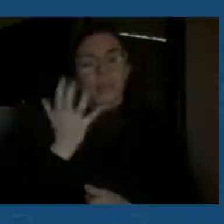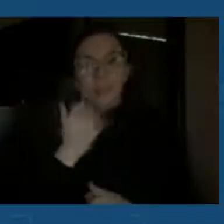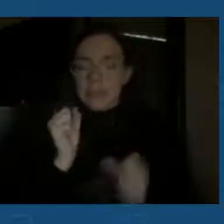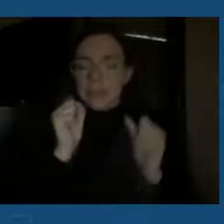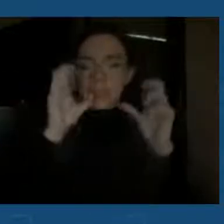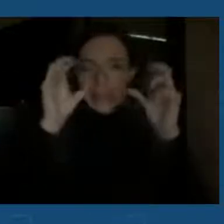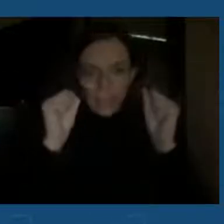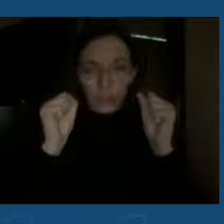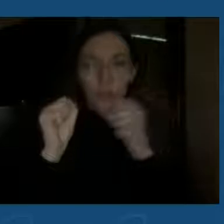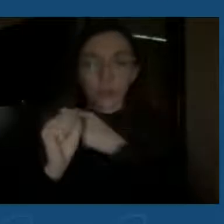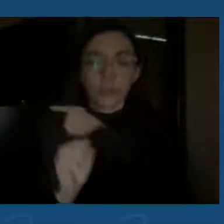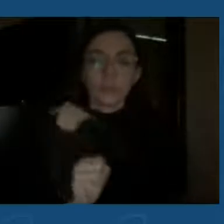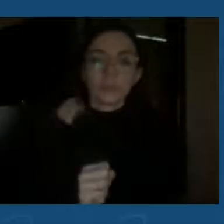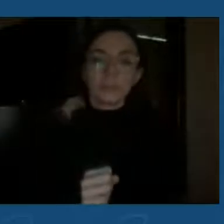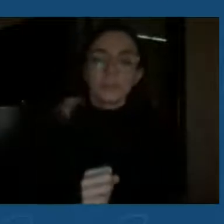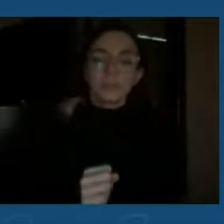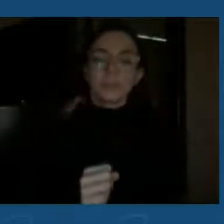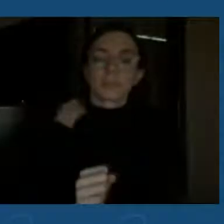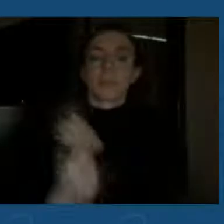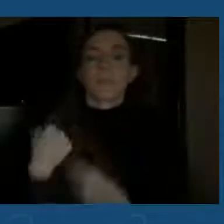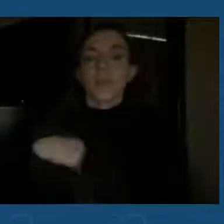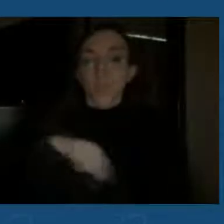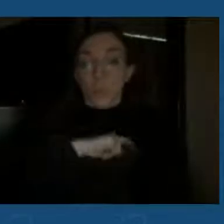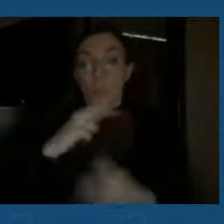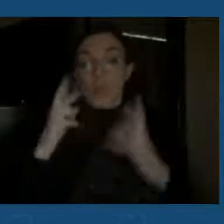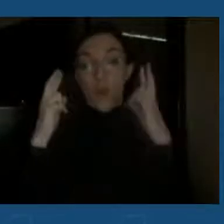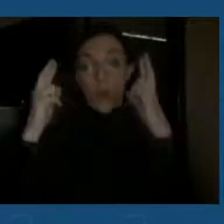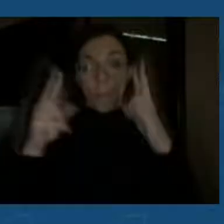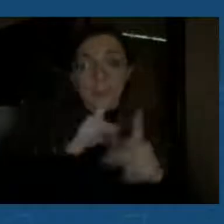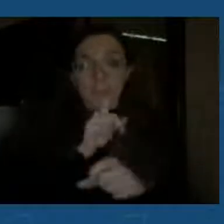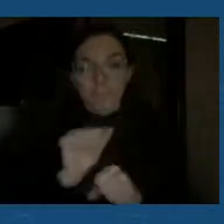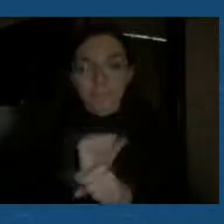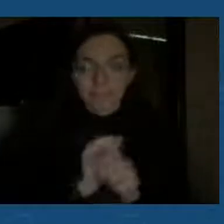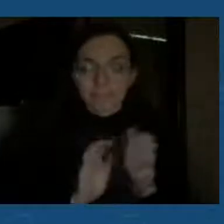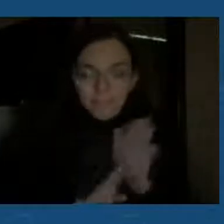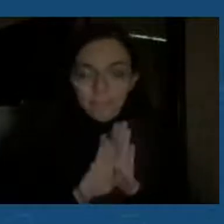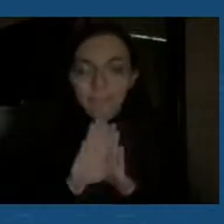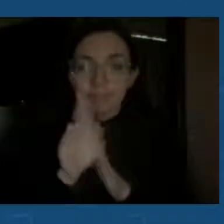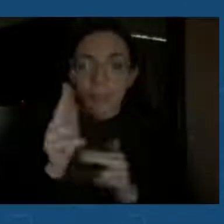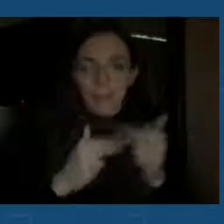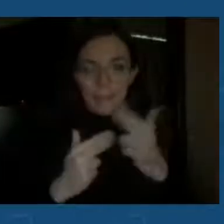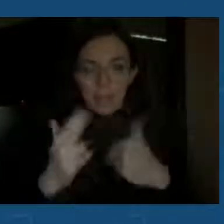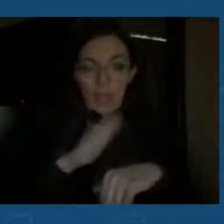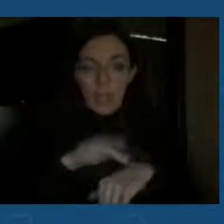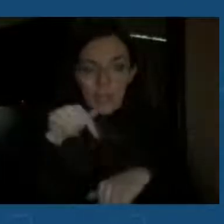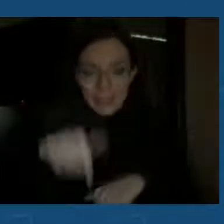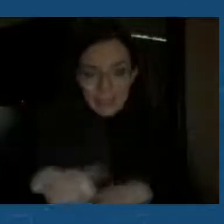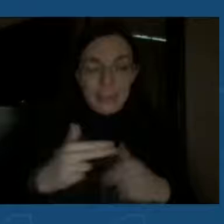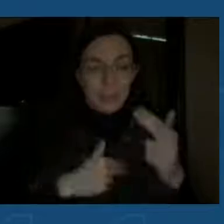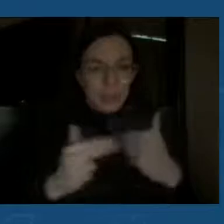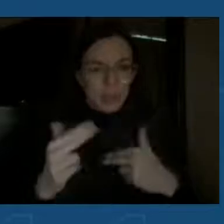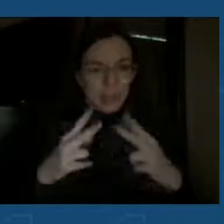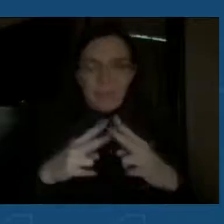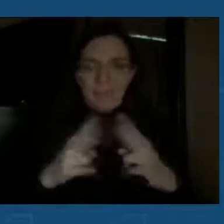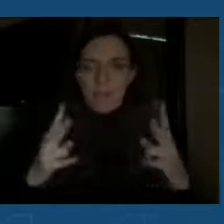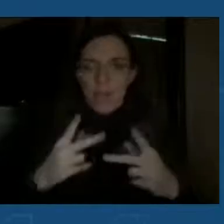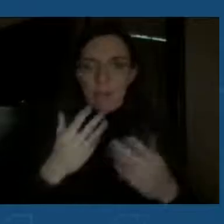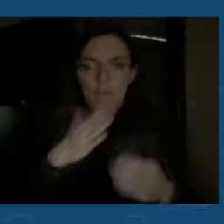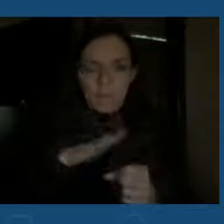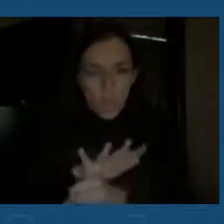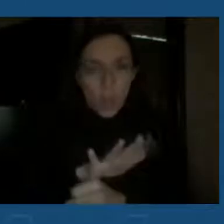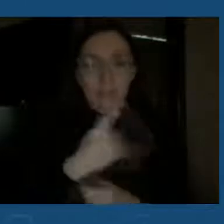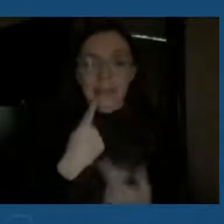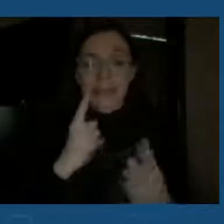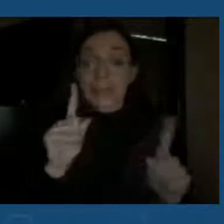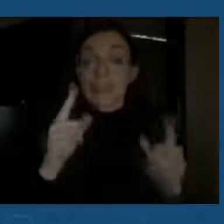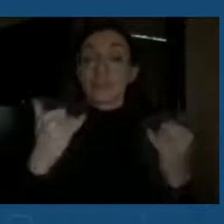spectacular. We're hoping to actually build on this. This building is completely full, very successful, and this year we